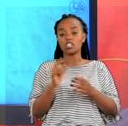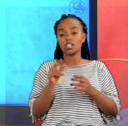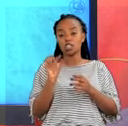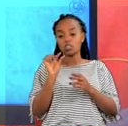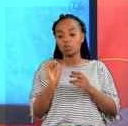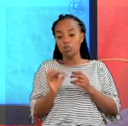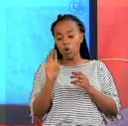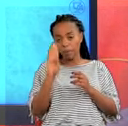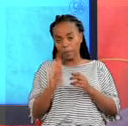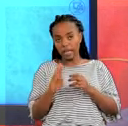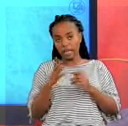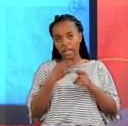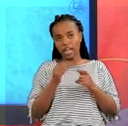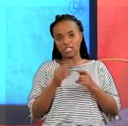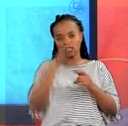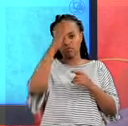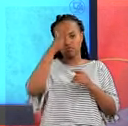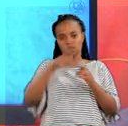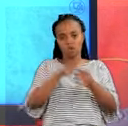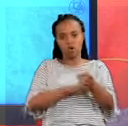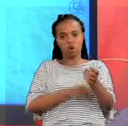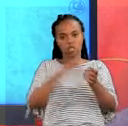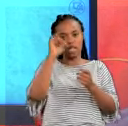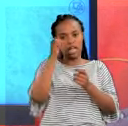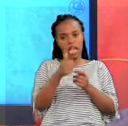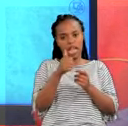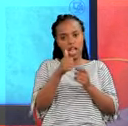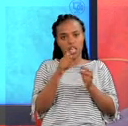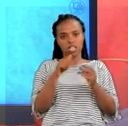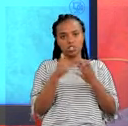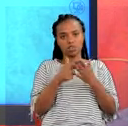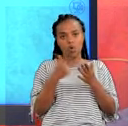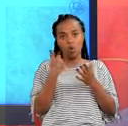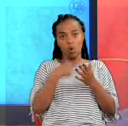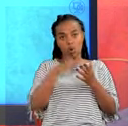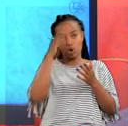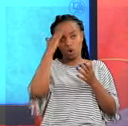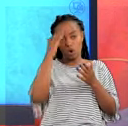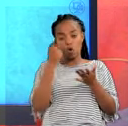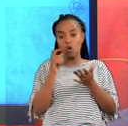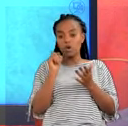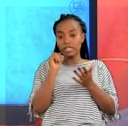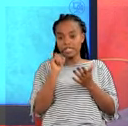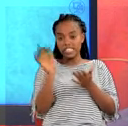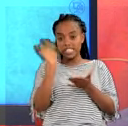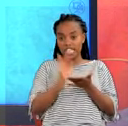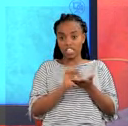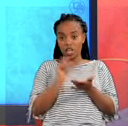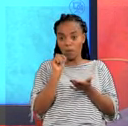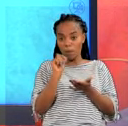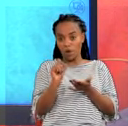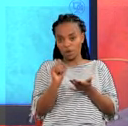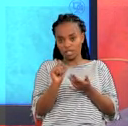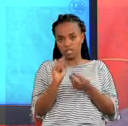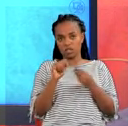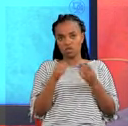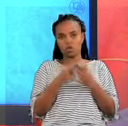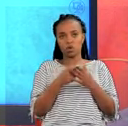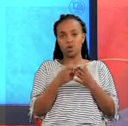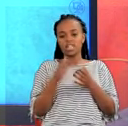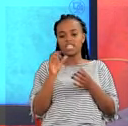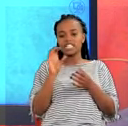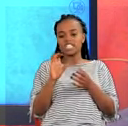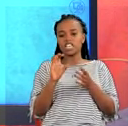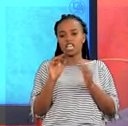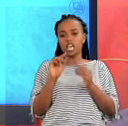one, and this distance is A. So since we know this one, this point, the center is this at